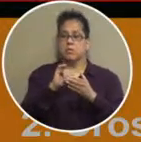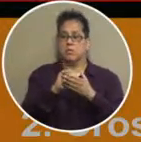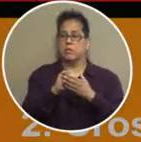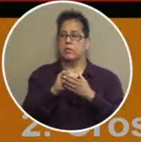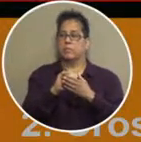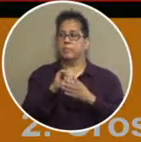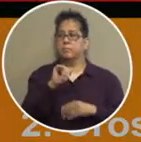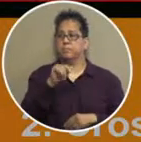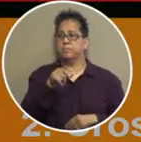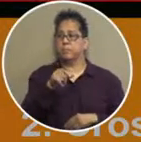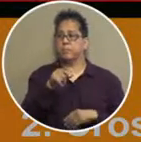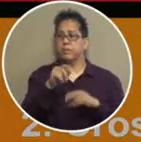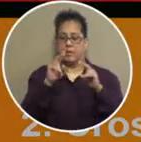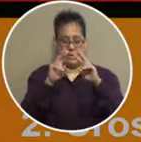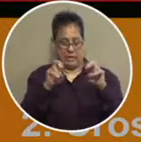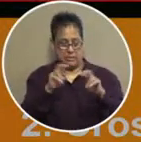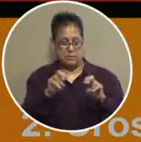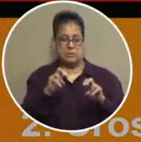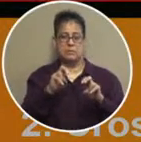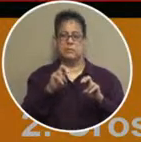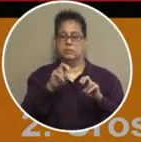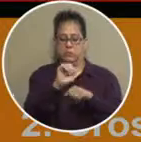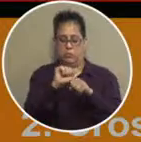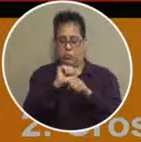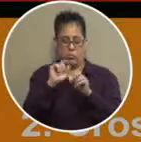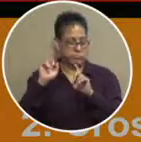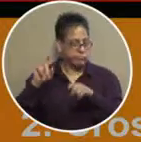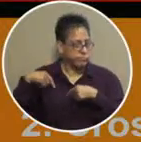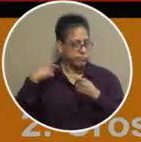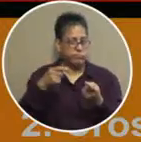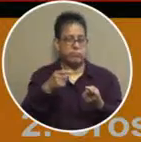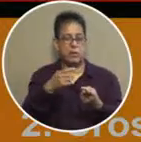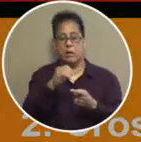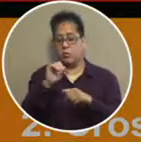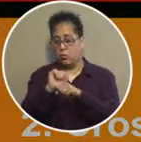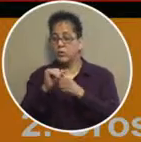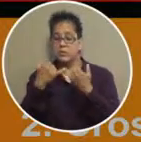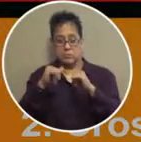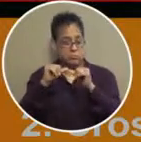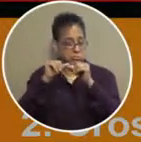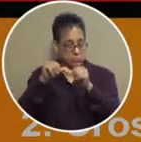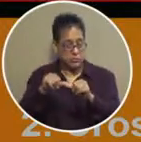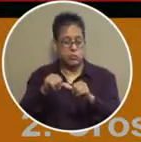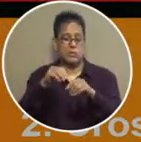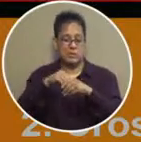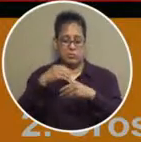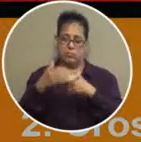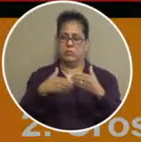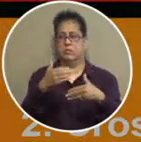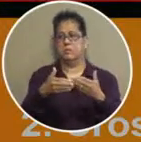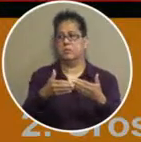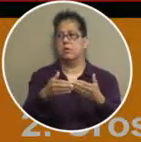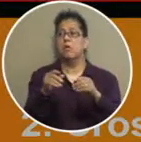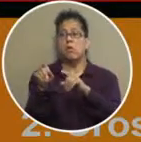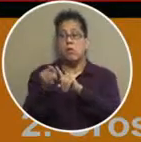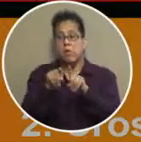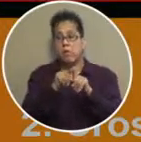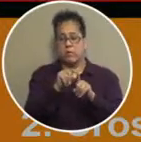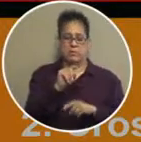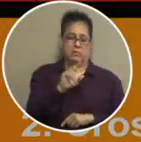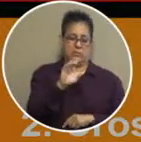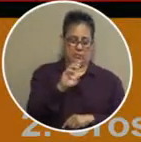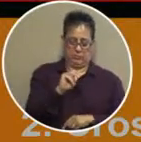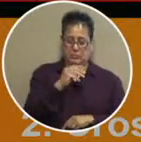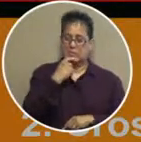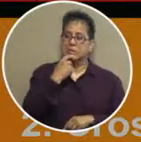depth of the analysis and the work that's been done, that's being done throughout this entire process. The other thing I would say is that there's